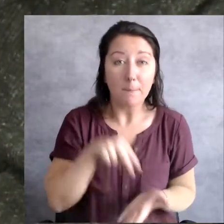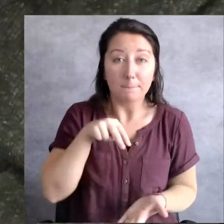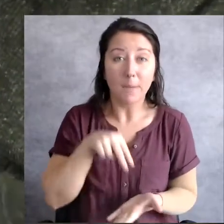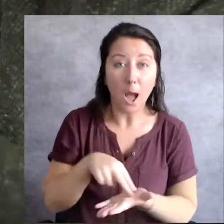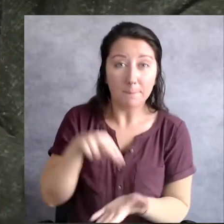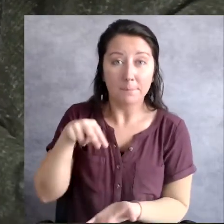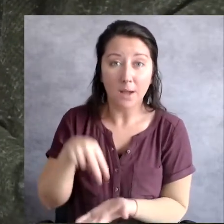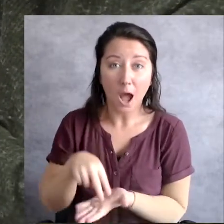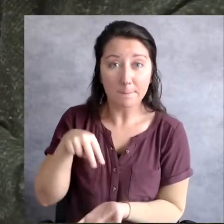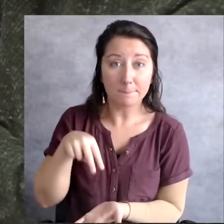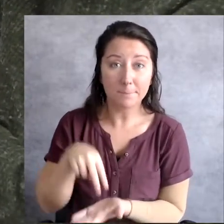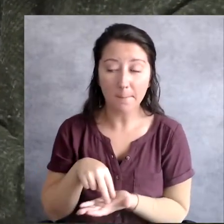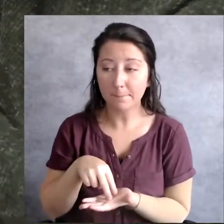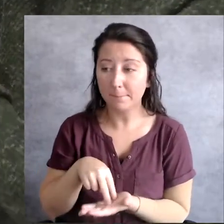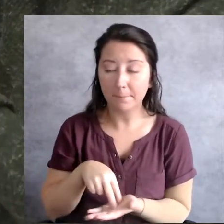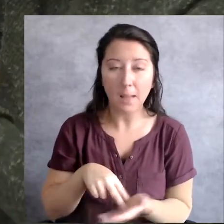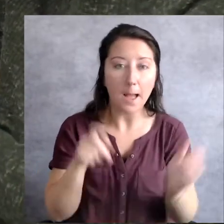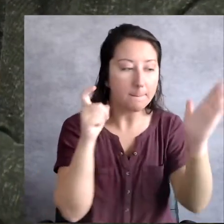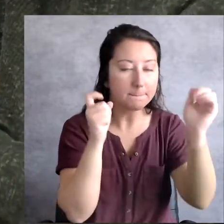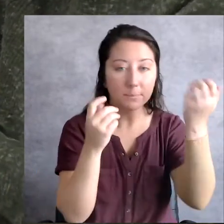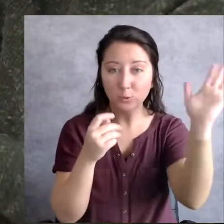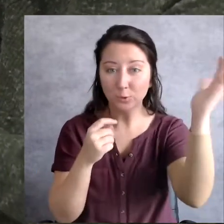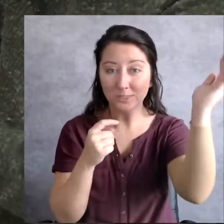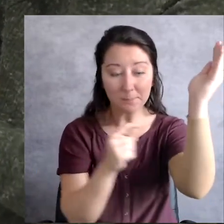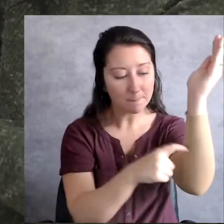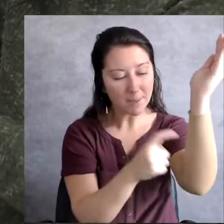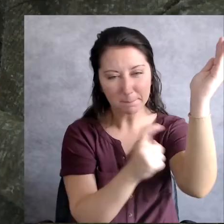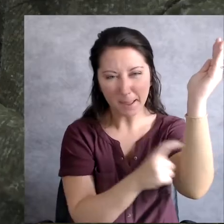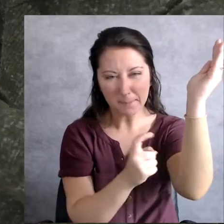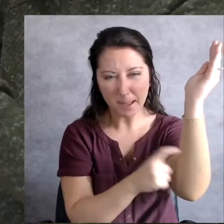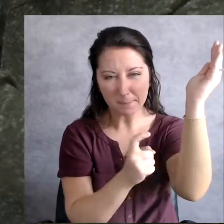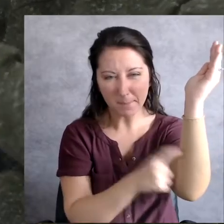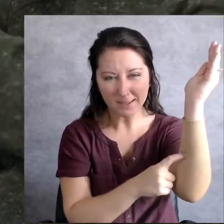Hop, hop, hop. Peck, peck, peck.